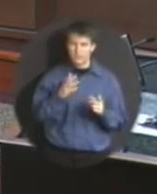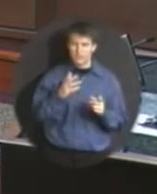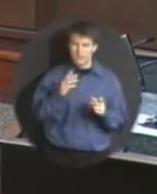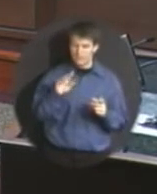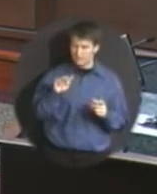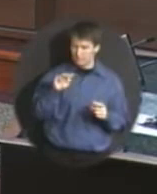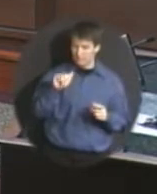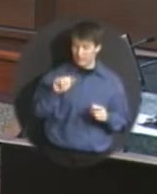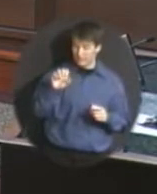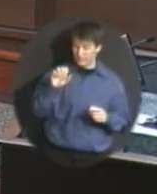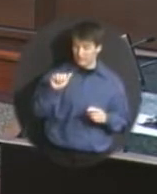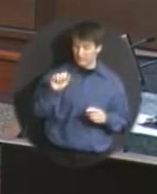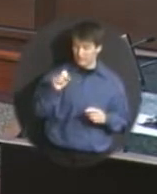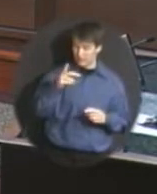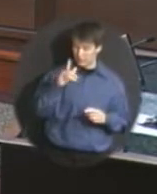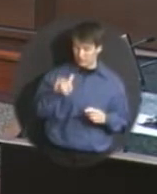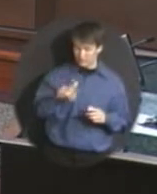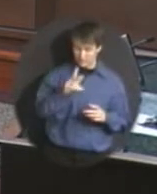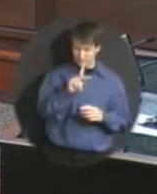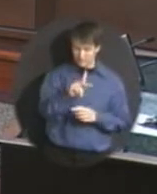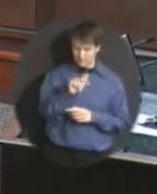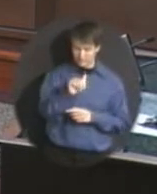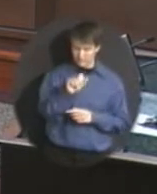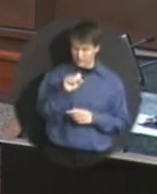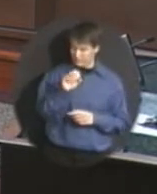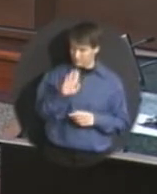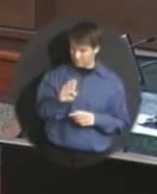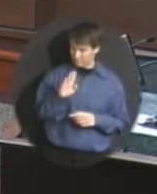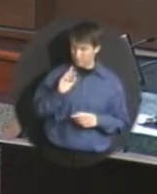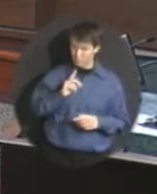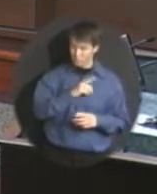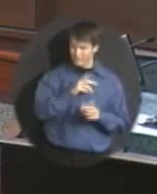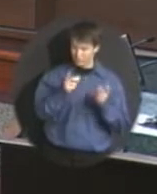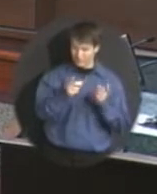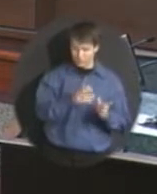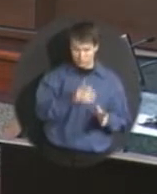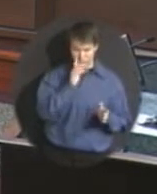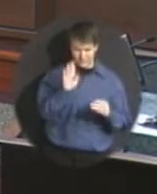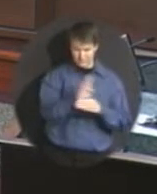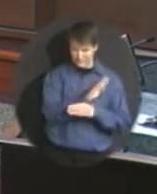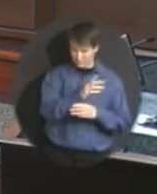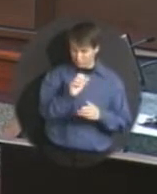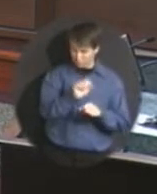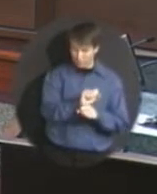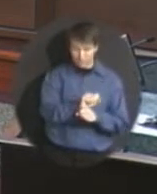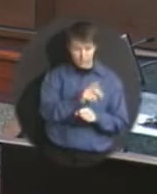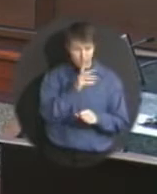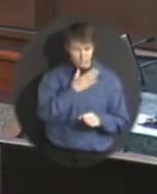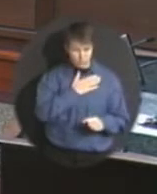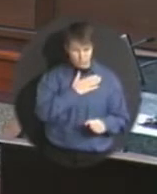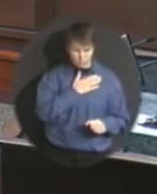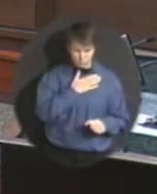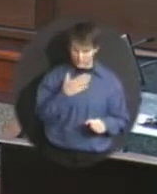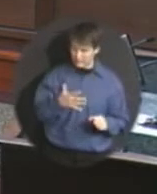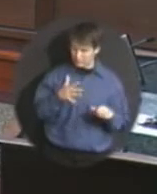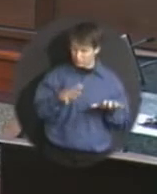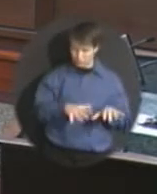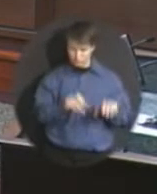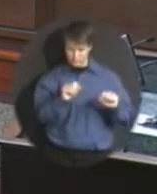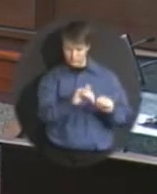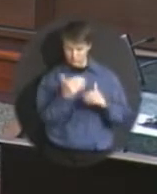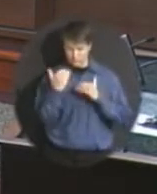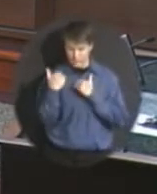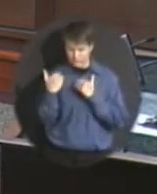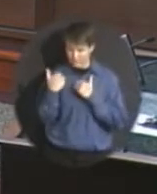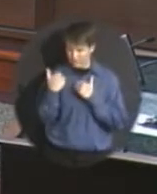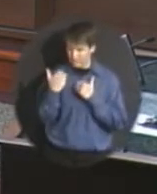is serving on the KSB Board of Directors, which is a really busy job, I'd be willing to take that responsibility